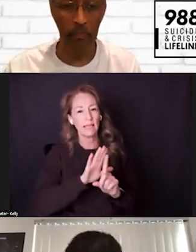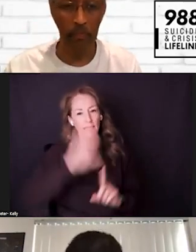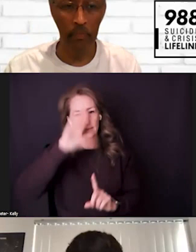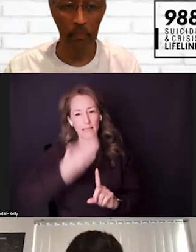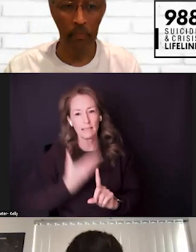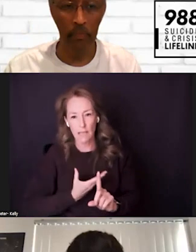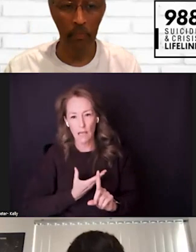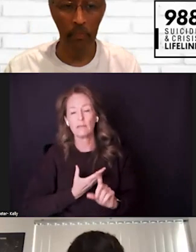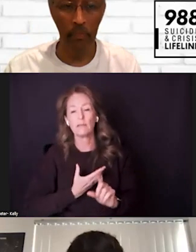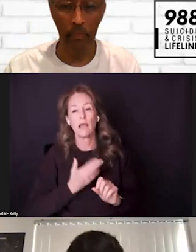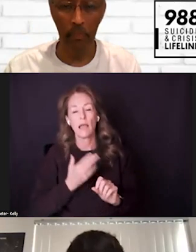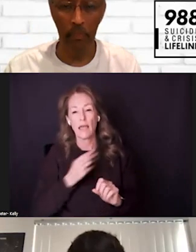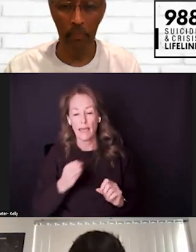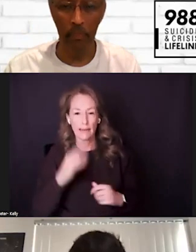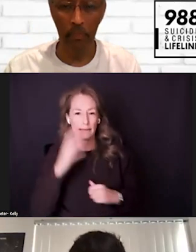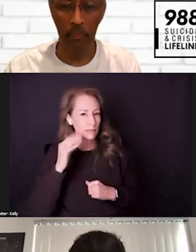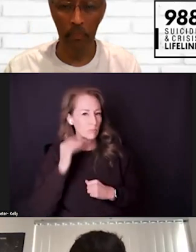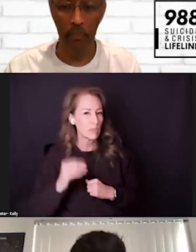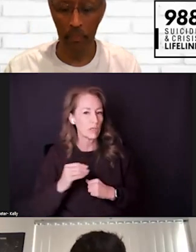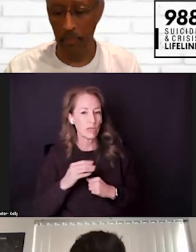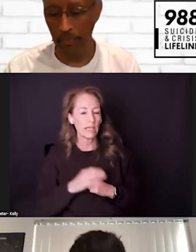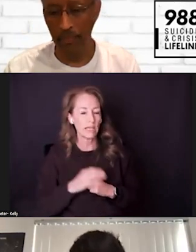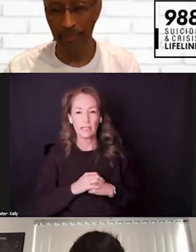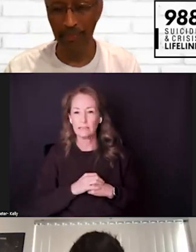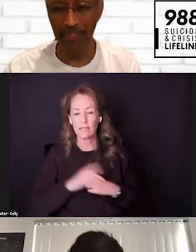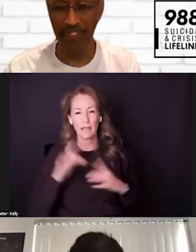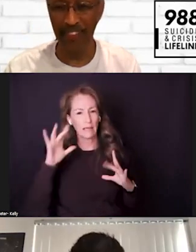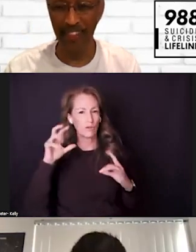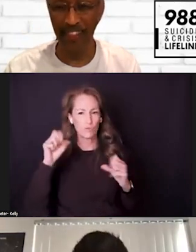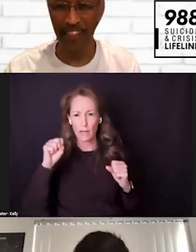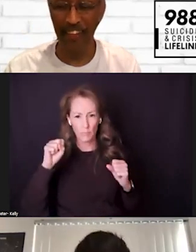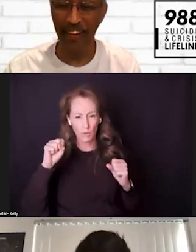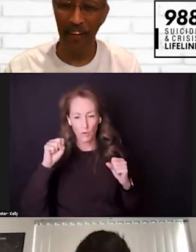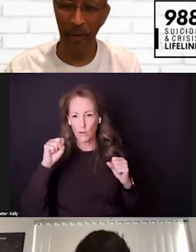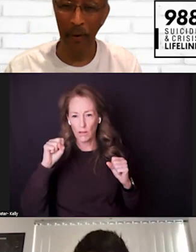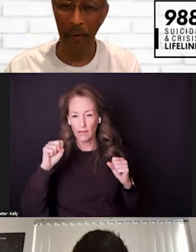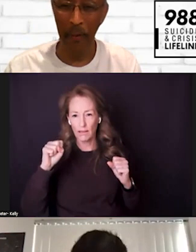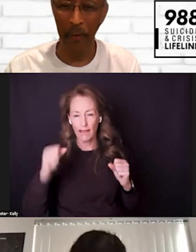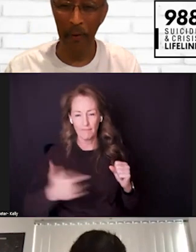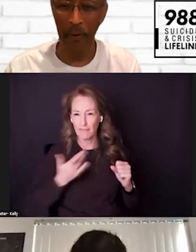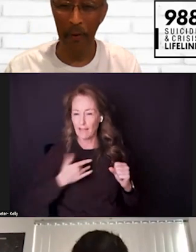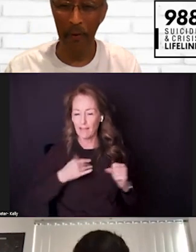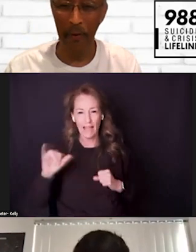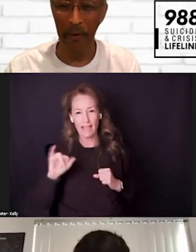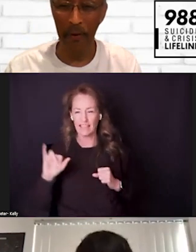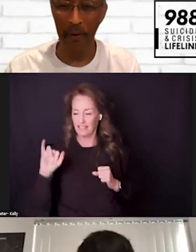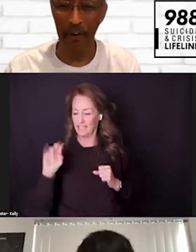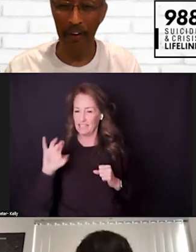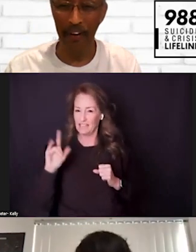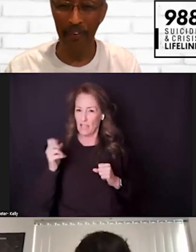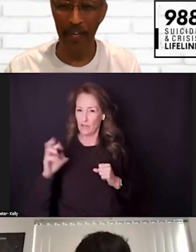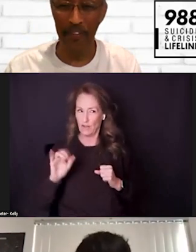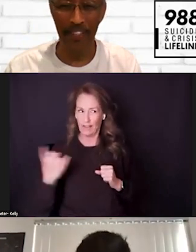and get to experience this pretty incredible. I felt a little like an insider, like I almost wasn't supposed to be there. I was witnessing